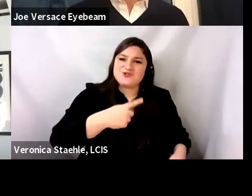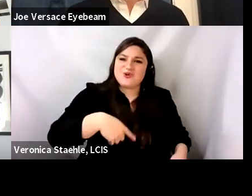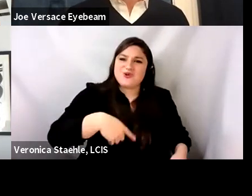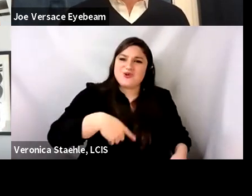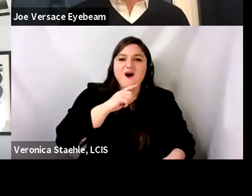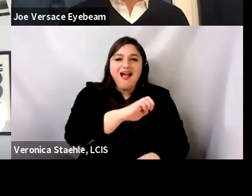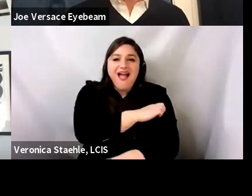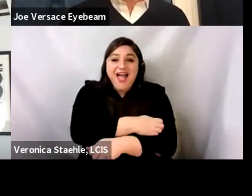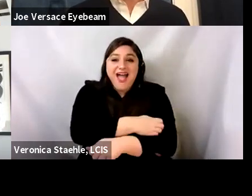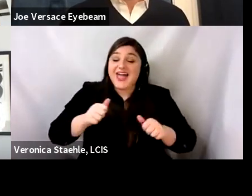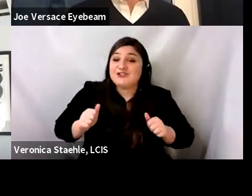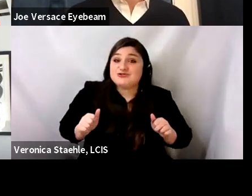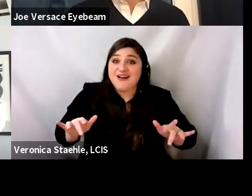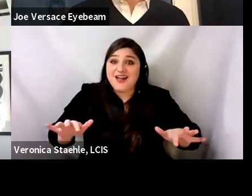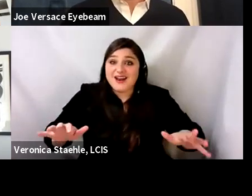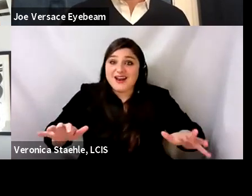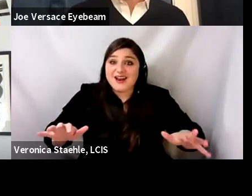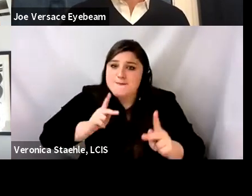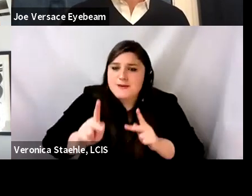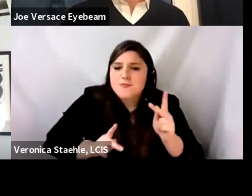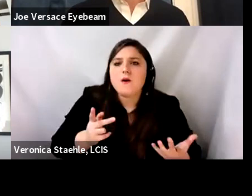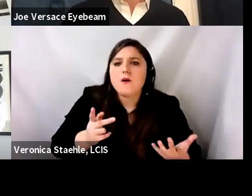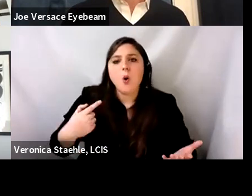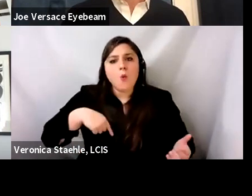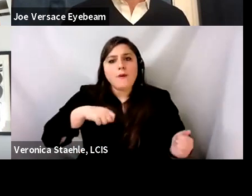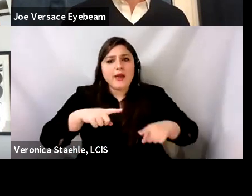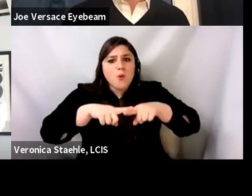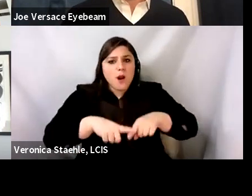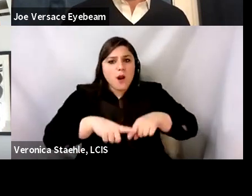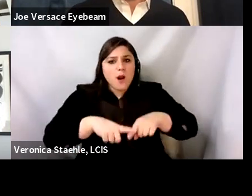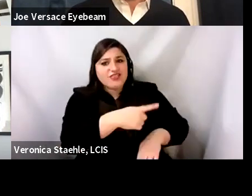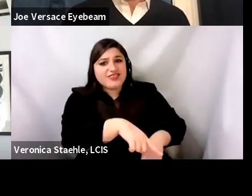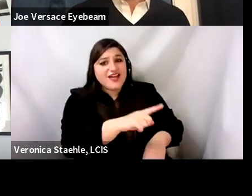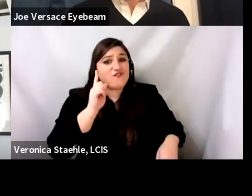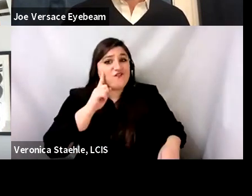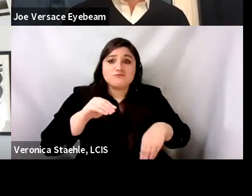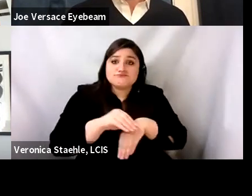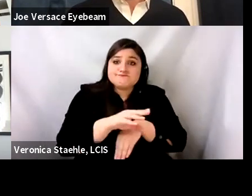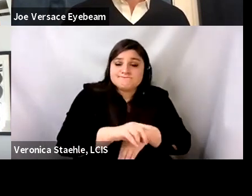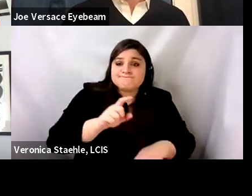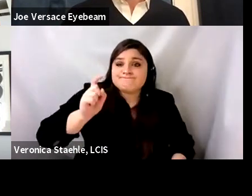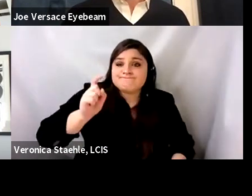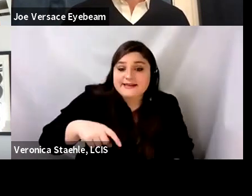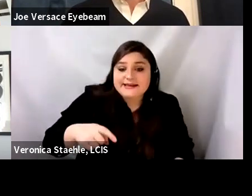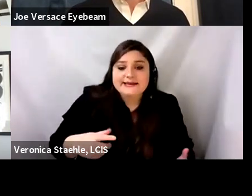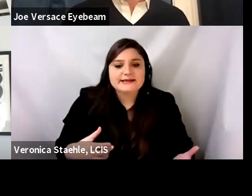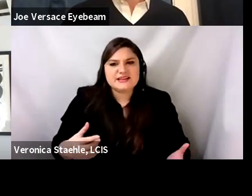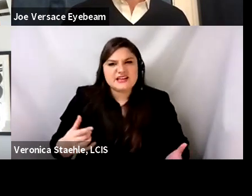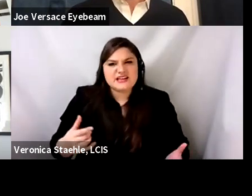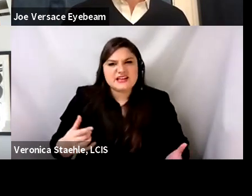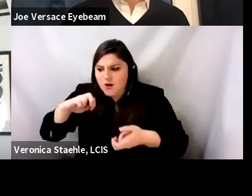for advice, for connections, for problems, and to know that kind